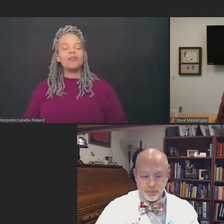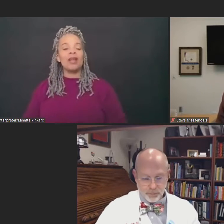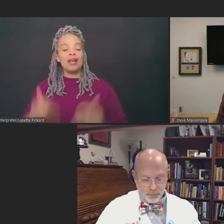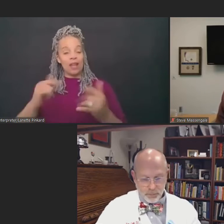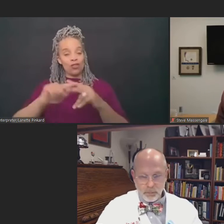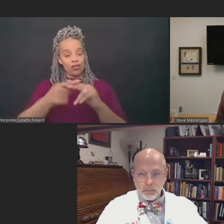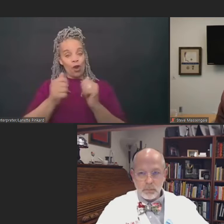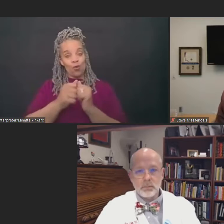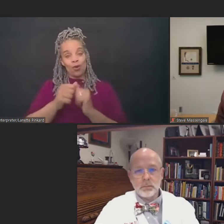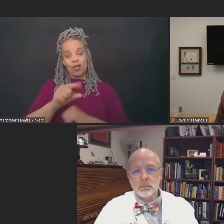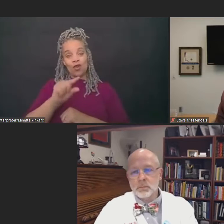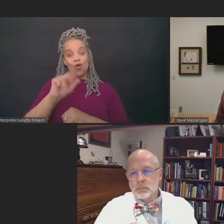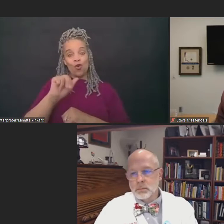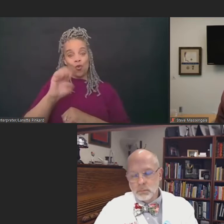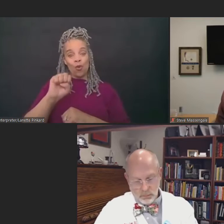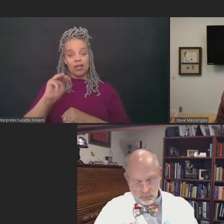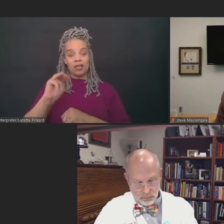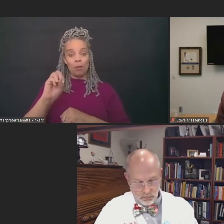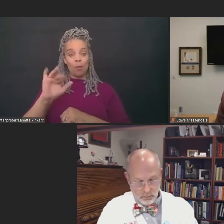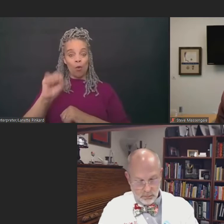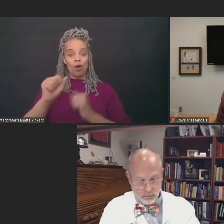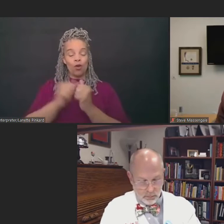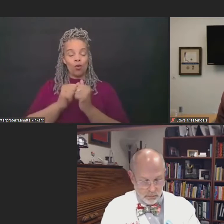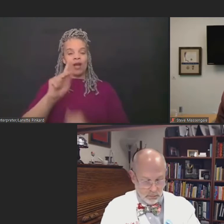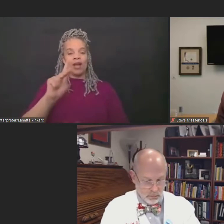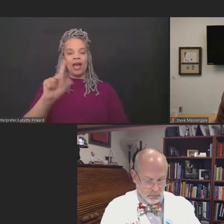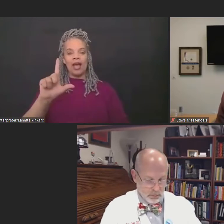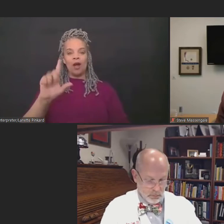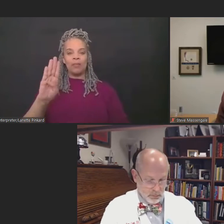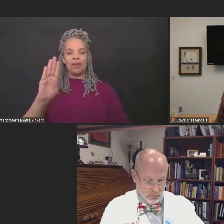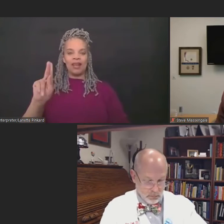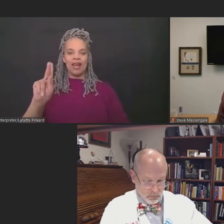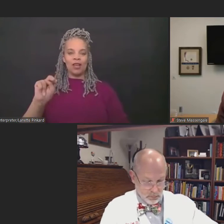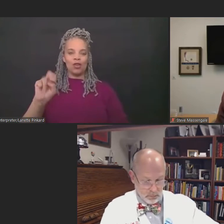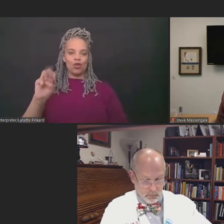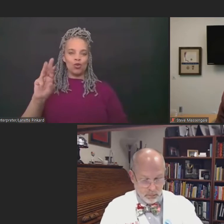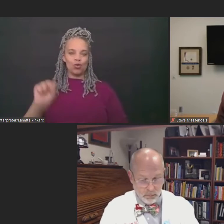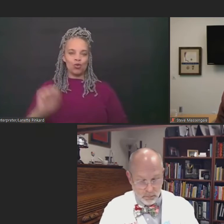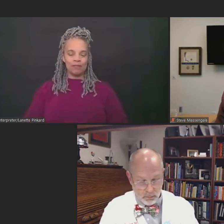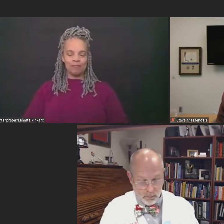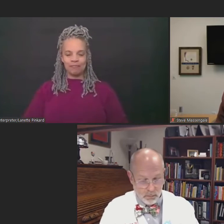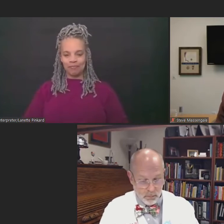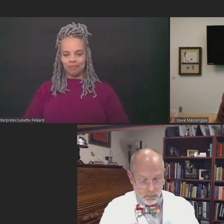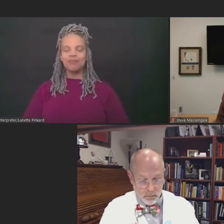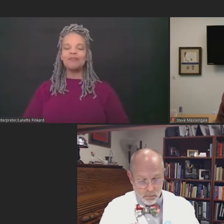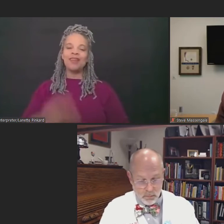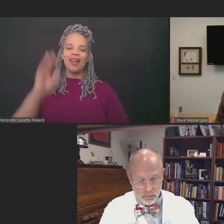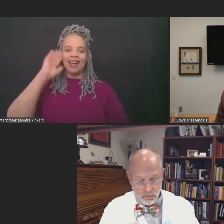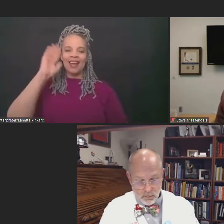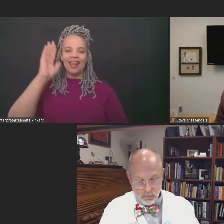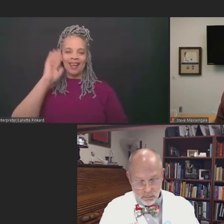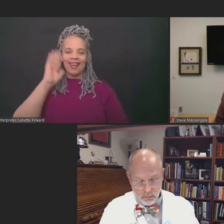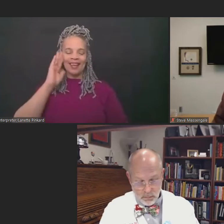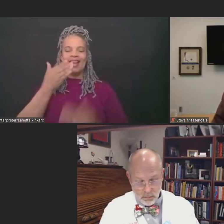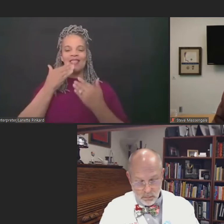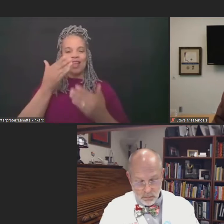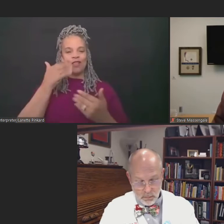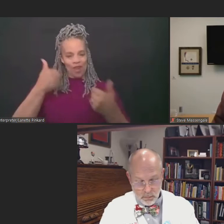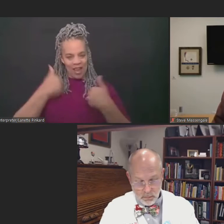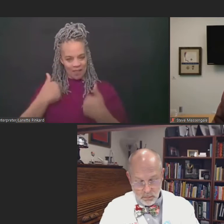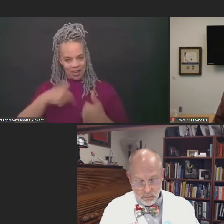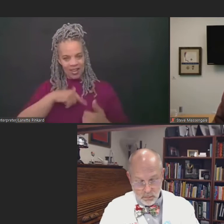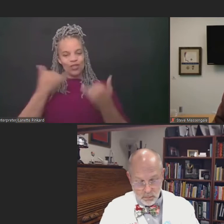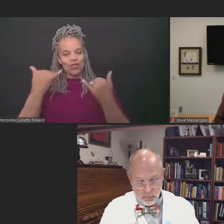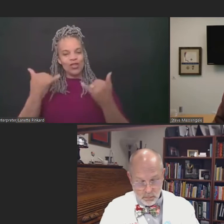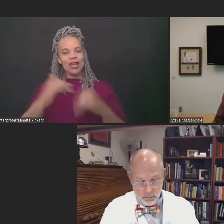off with Grace Morris with KLBK News. Hi, everyone. Thanks for having us